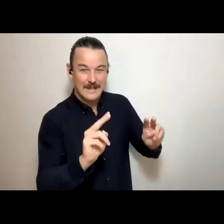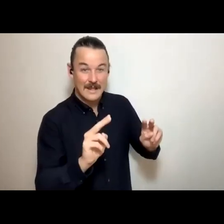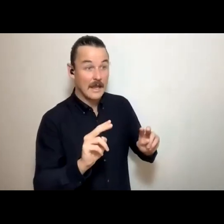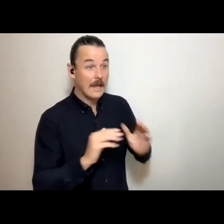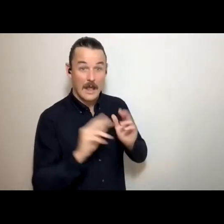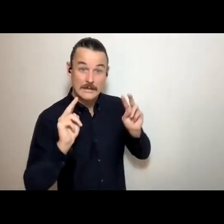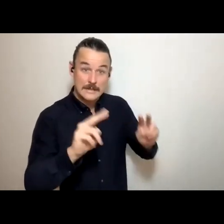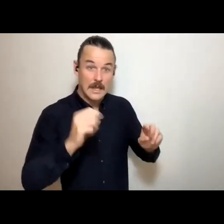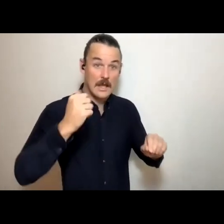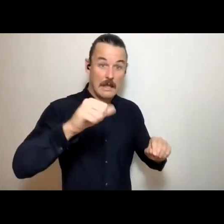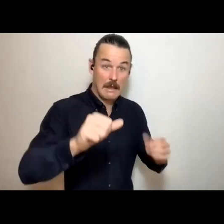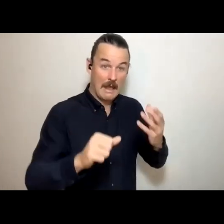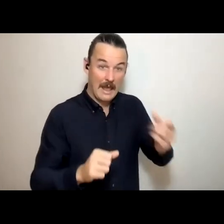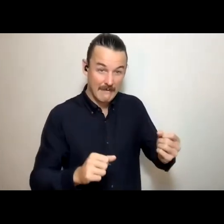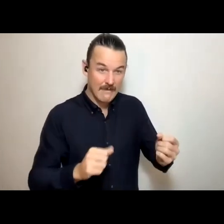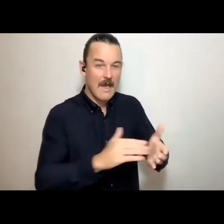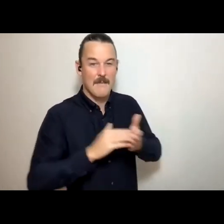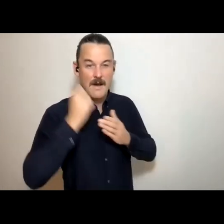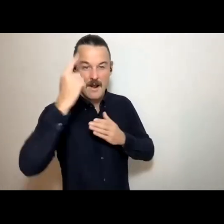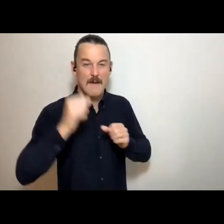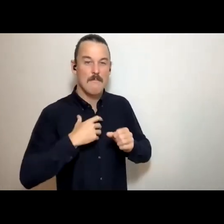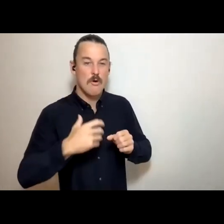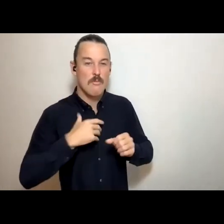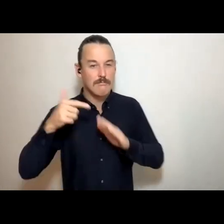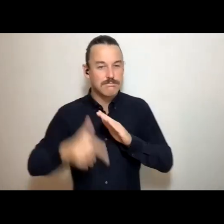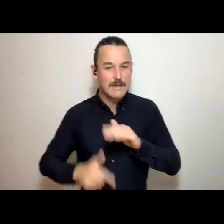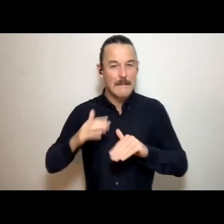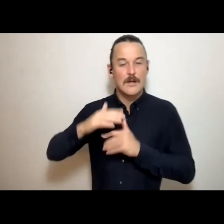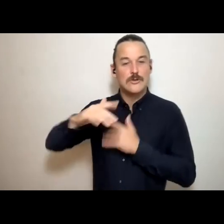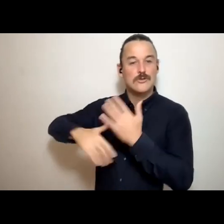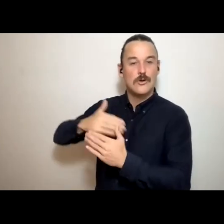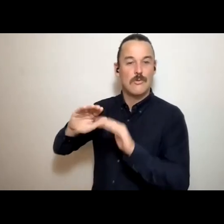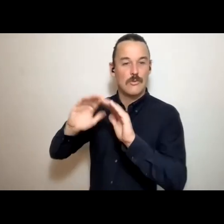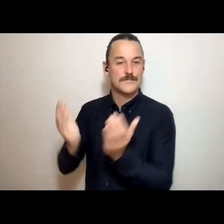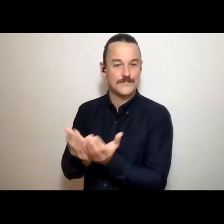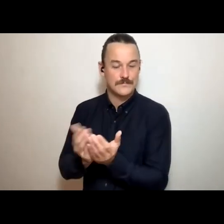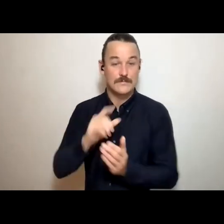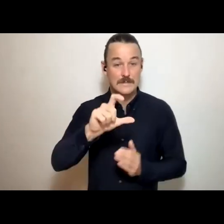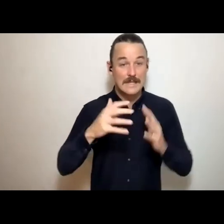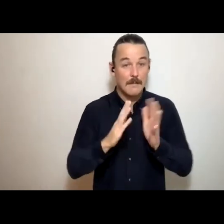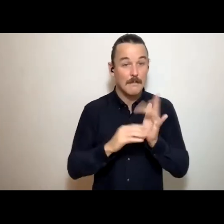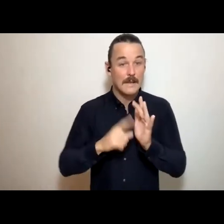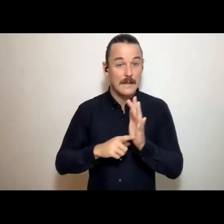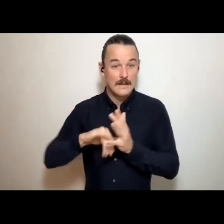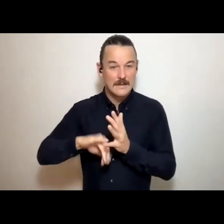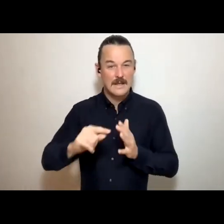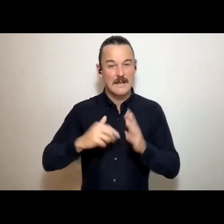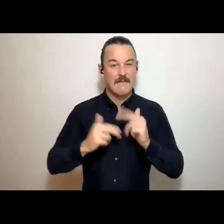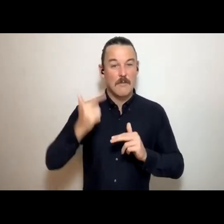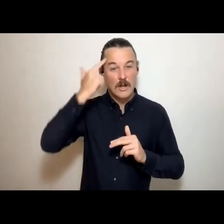understanding of our social world. C.W. Mills developed the idea of a sociological imagination